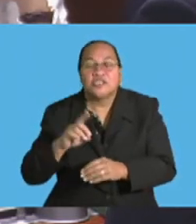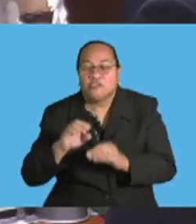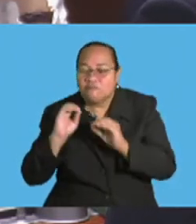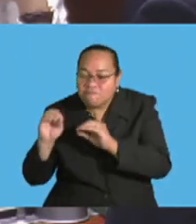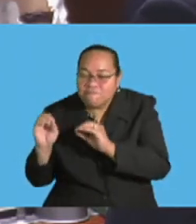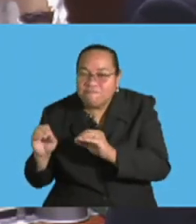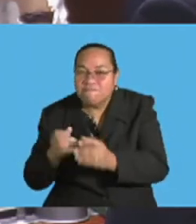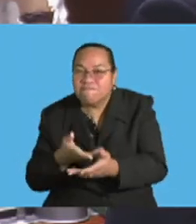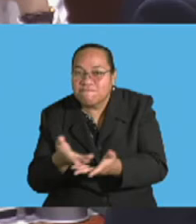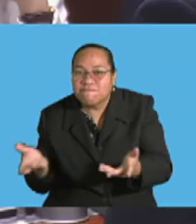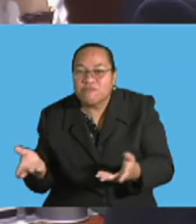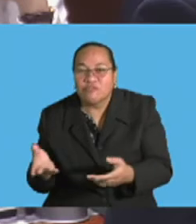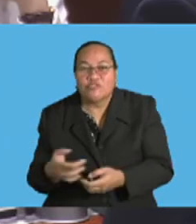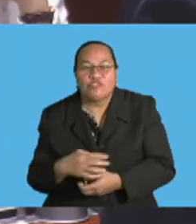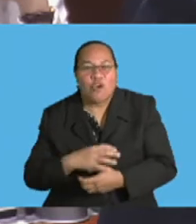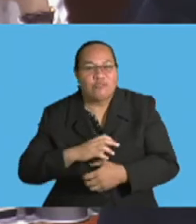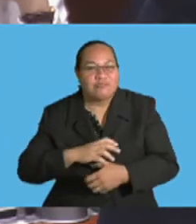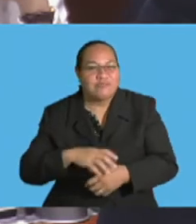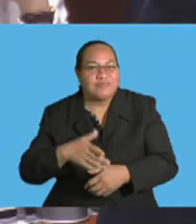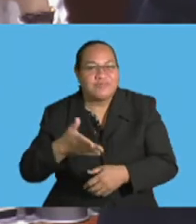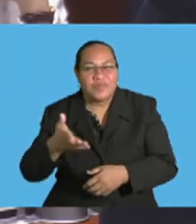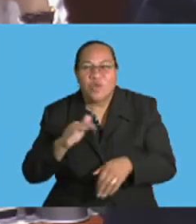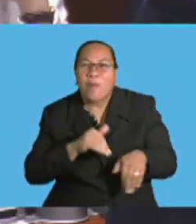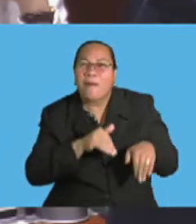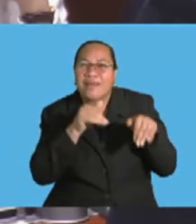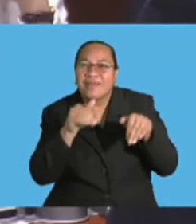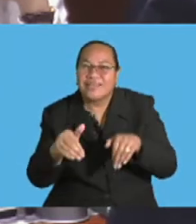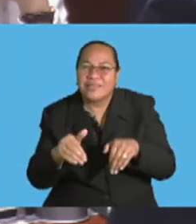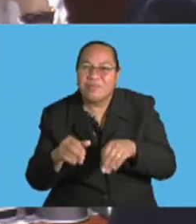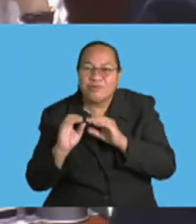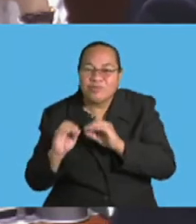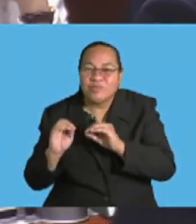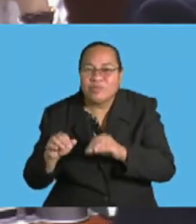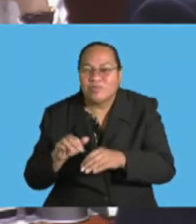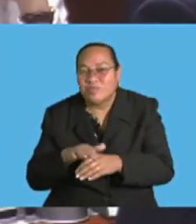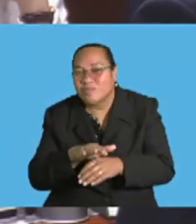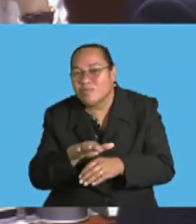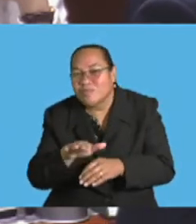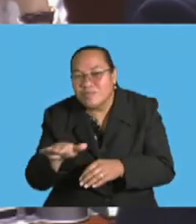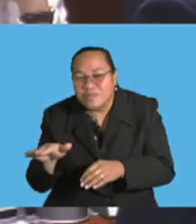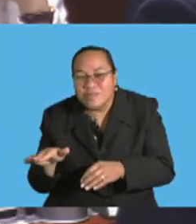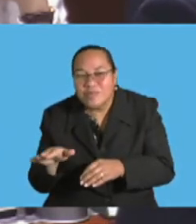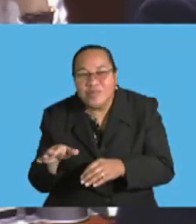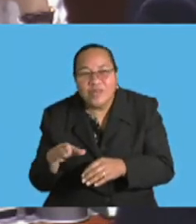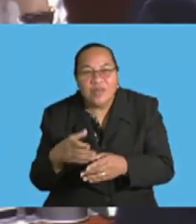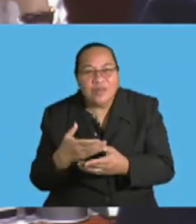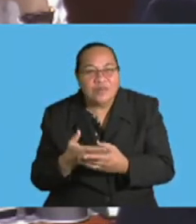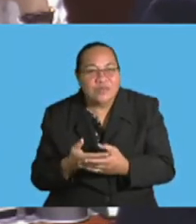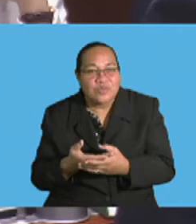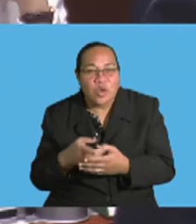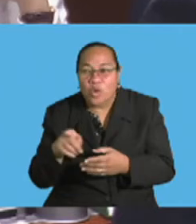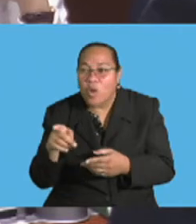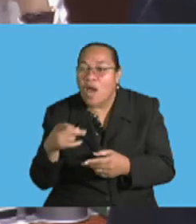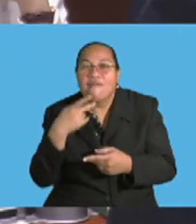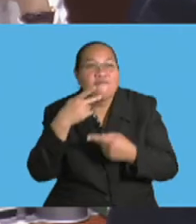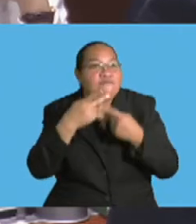adapting an on-site learning approach through the participants, approach for participants with a field